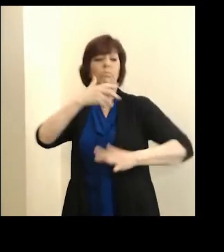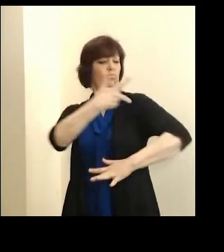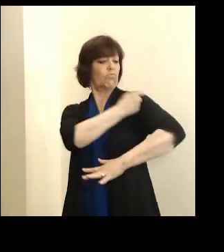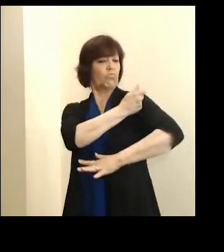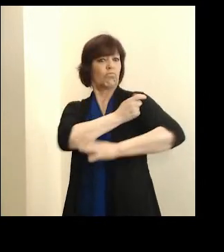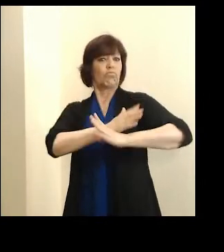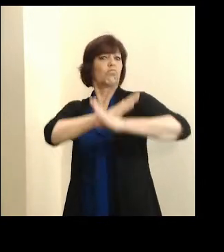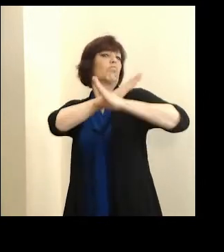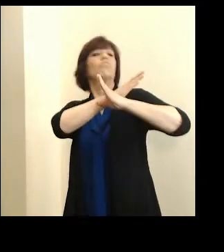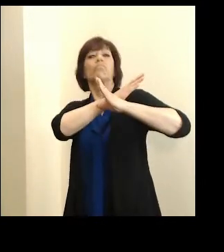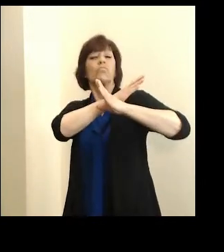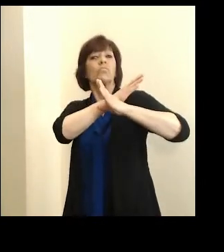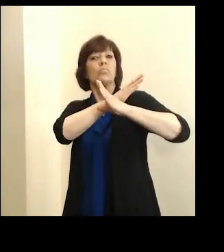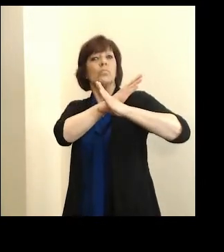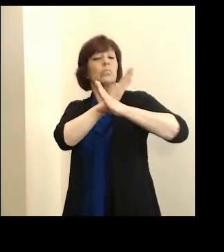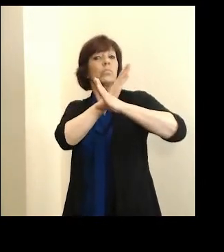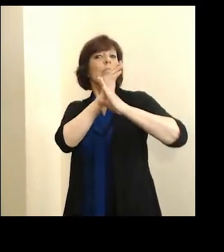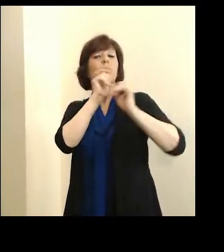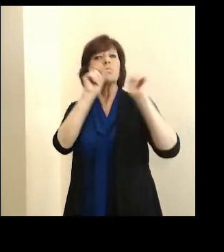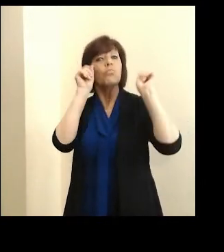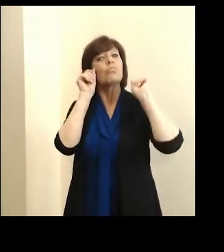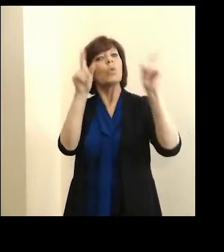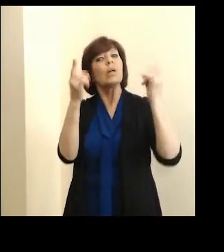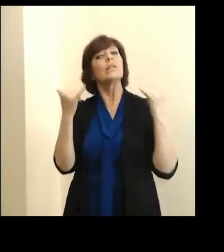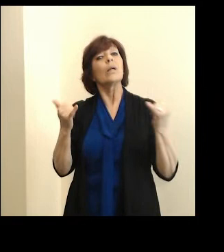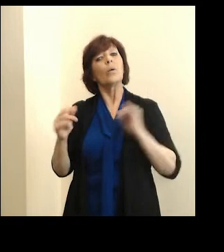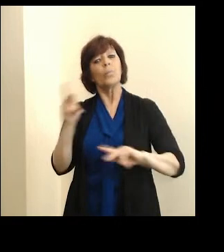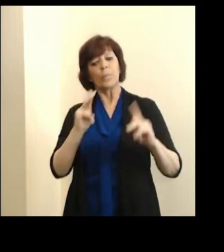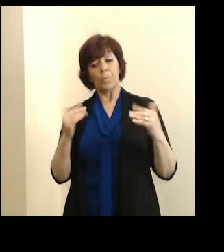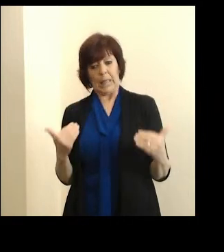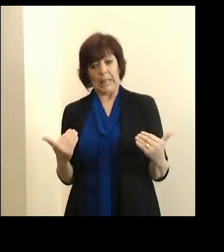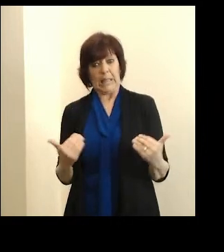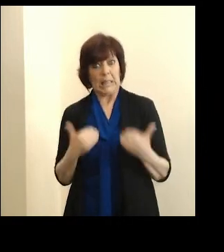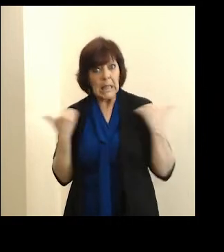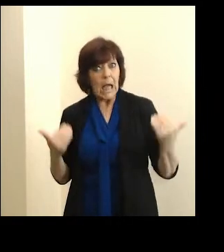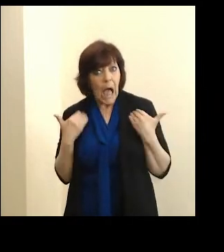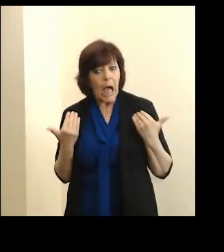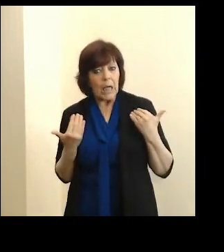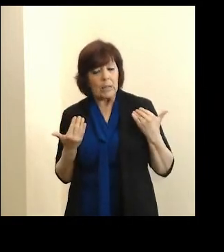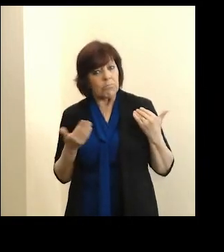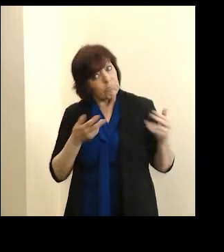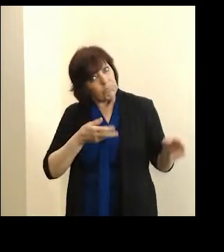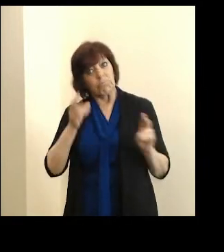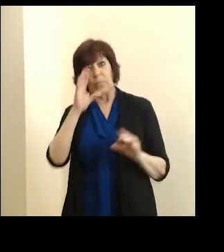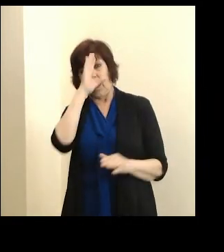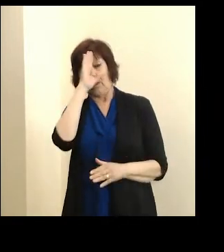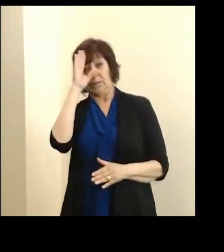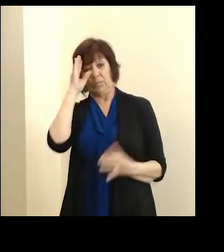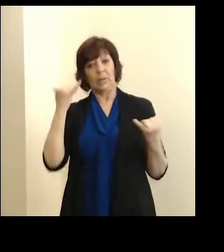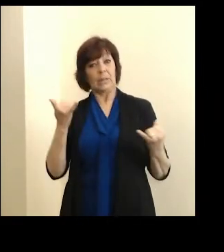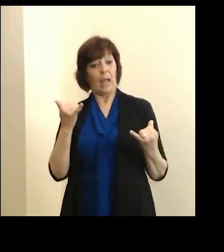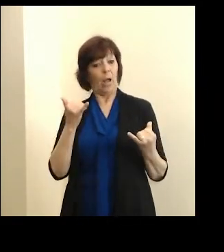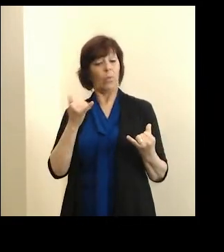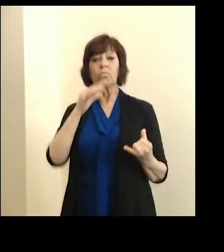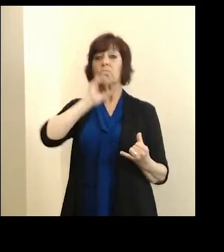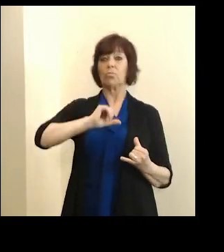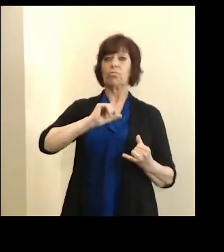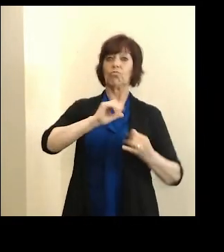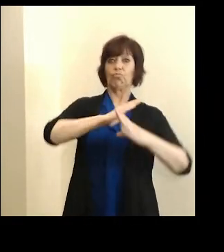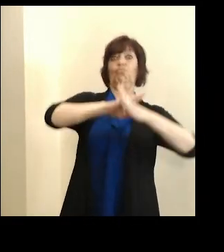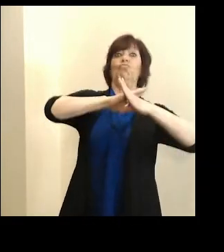above. Not surprising that people that are younger are the ones that are being hospitalized. And thankfully we have